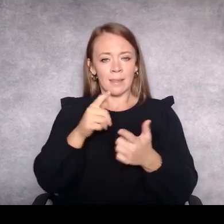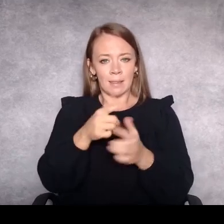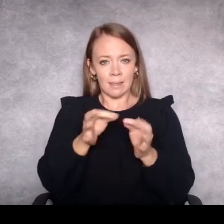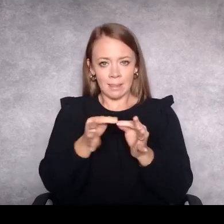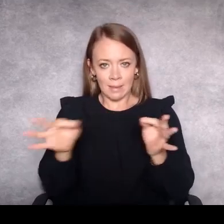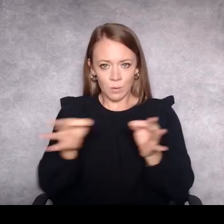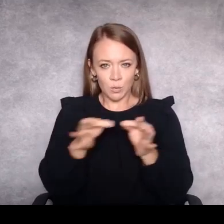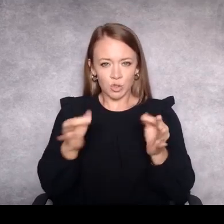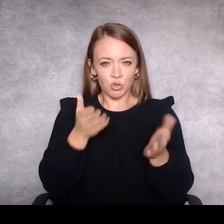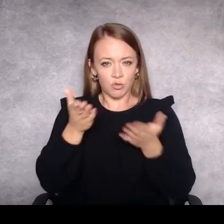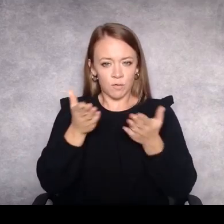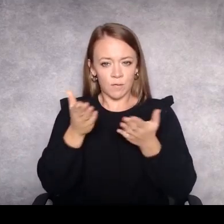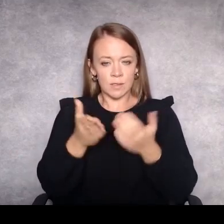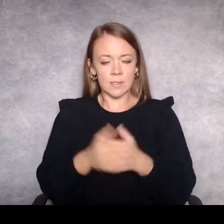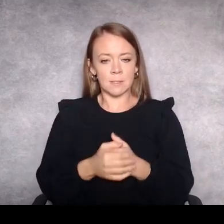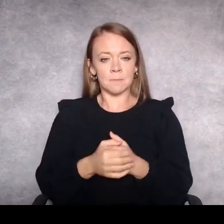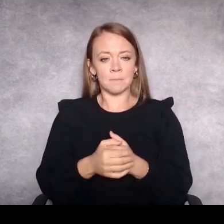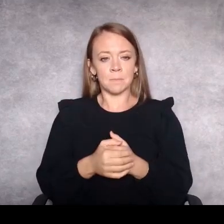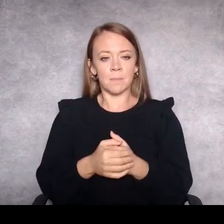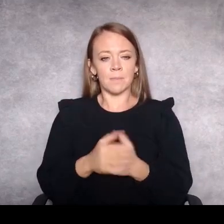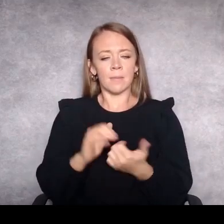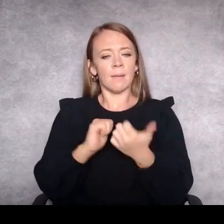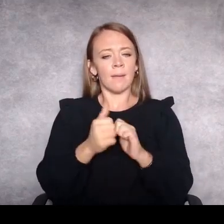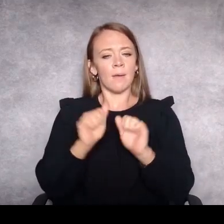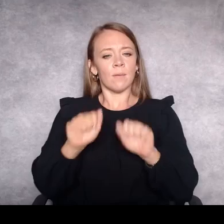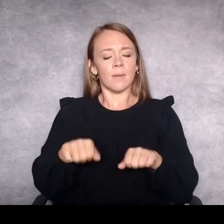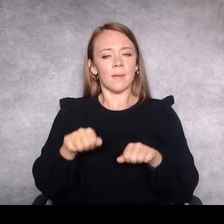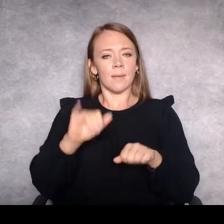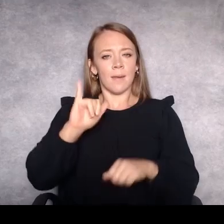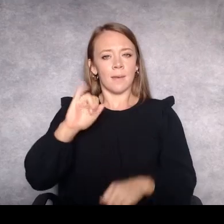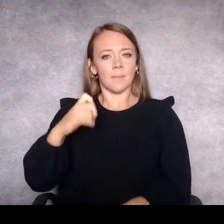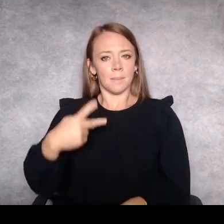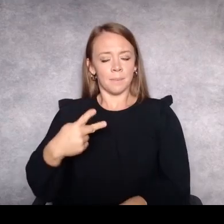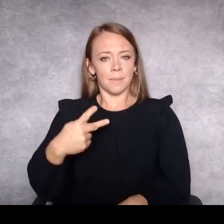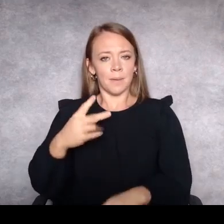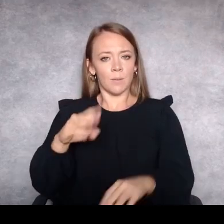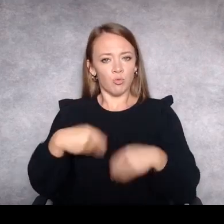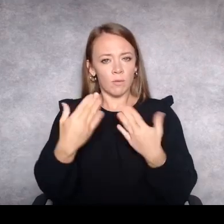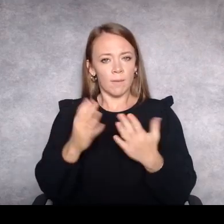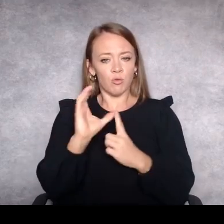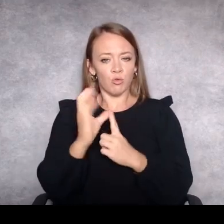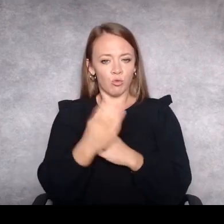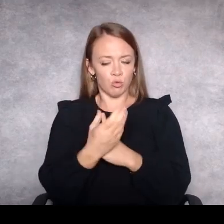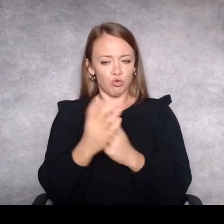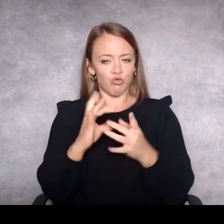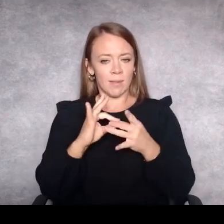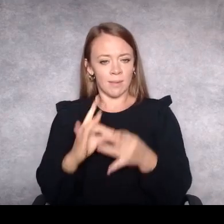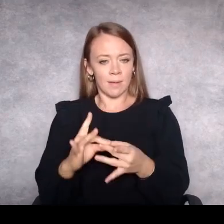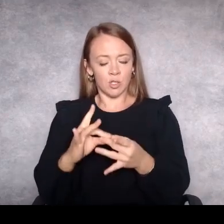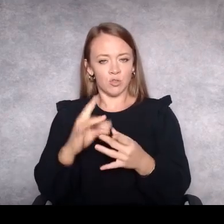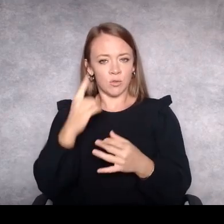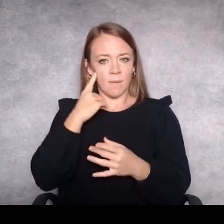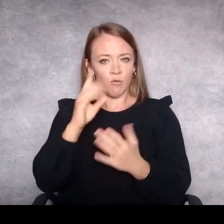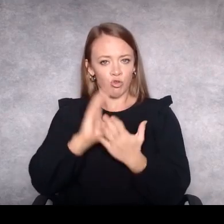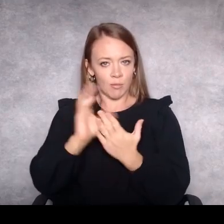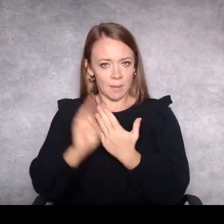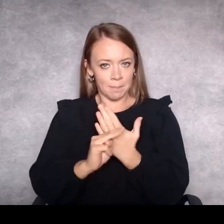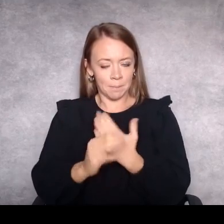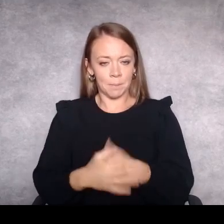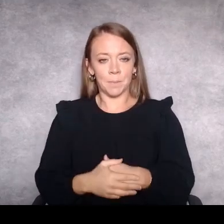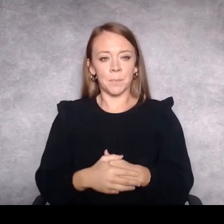special education services? And how can the IEP provide cultural relevance in the curricular framework?